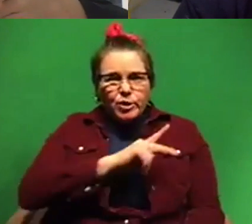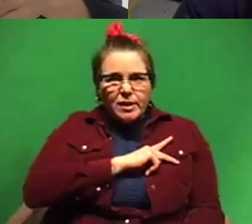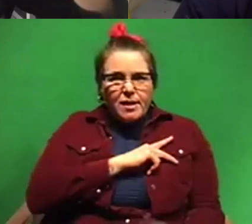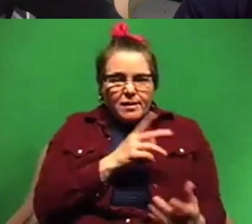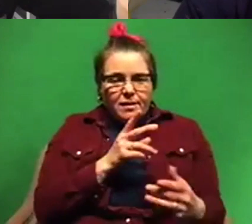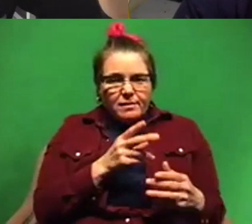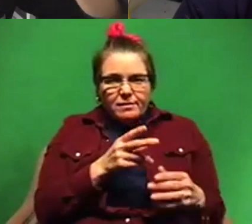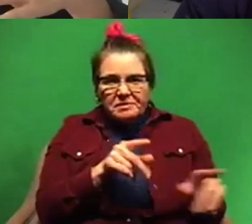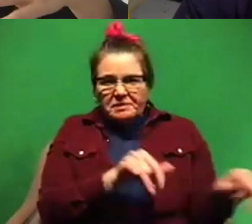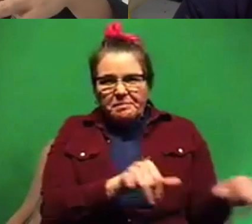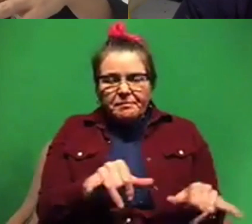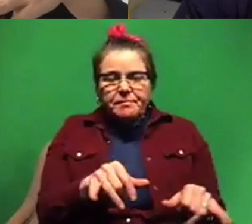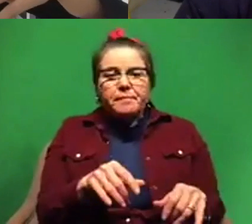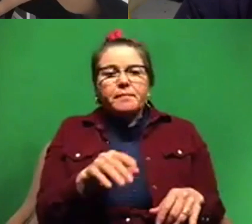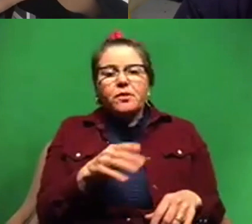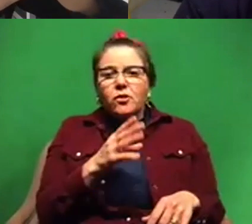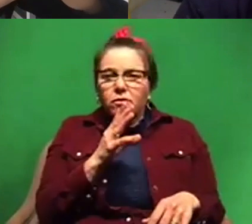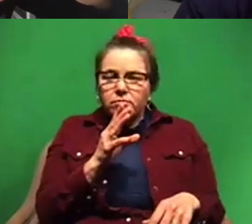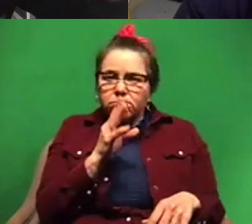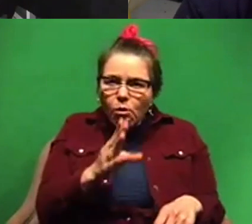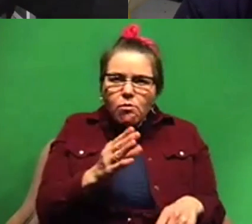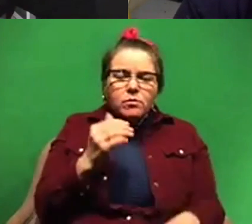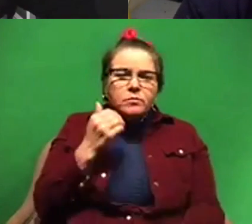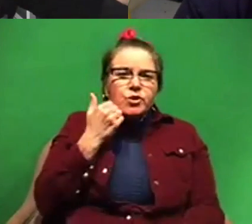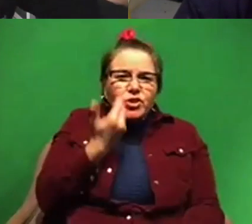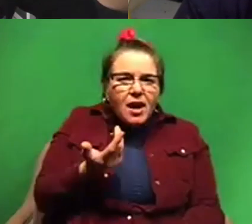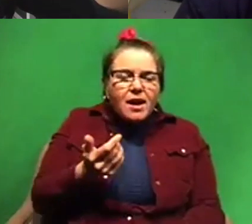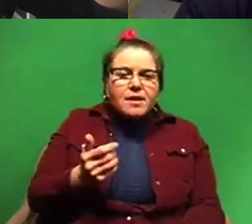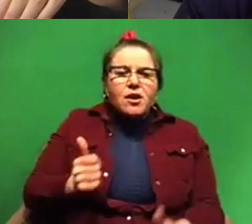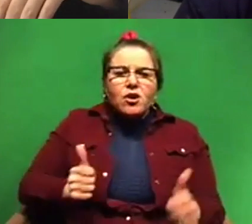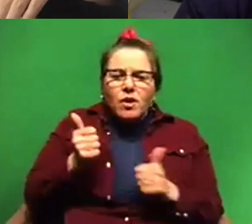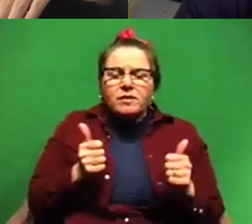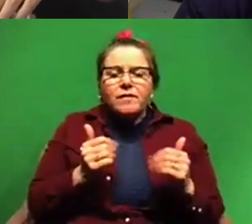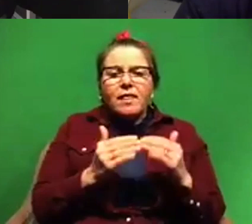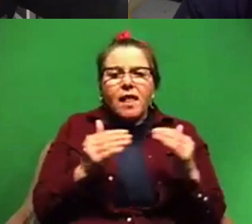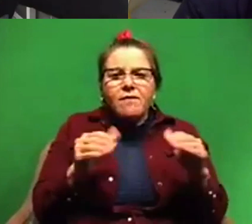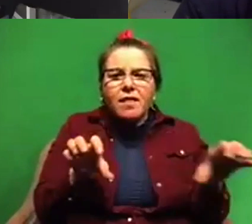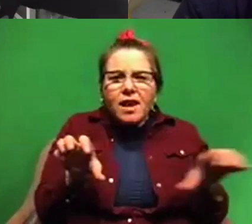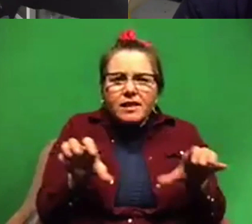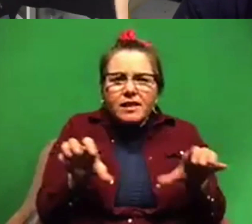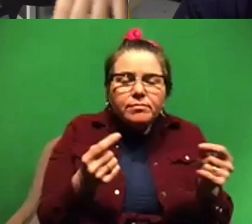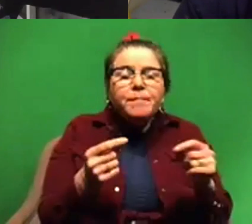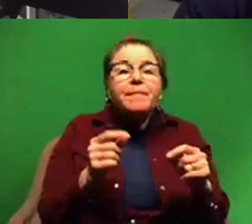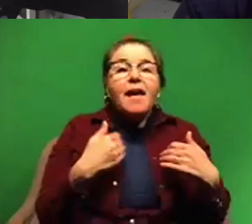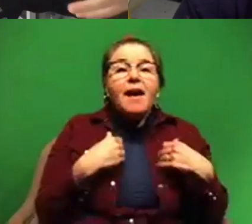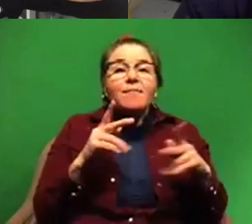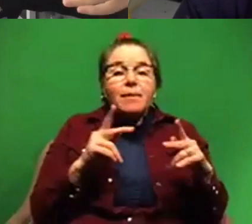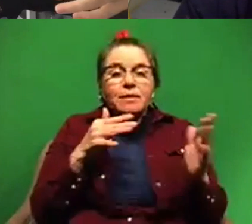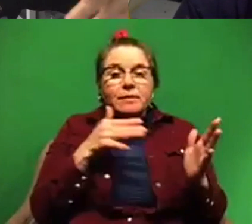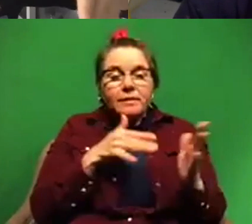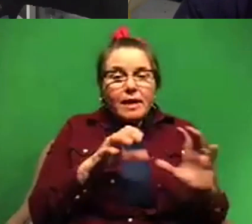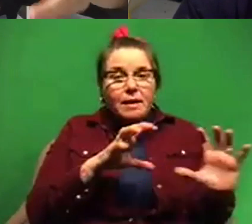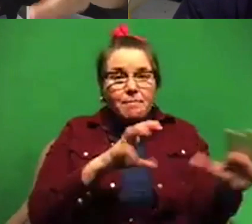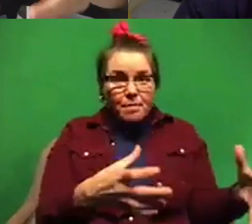be boldness, shyness, it can be level of activity. And there are people who are studying populations,